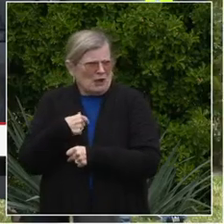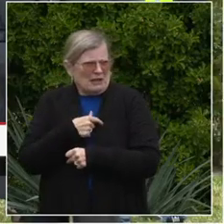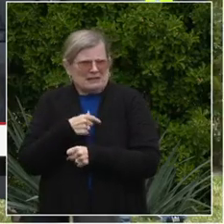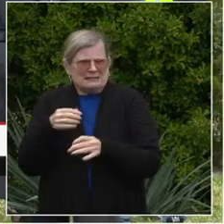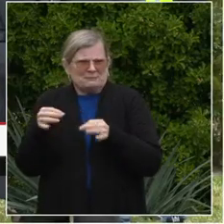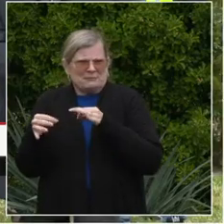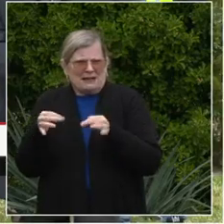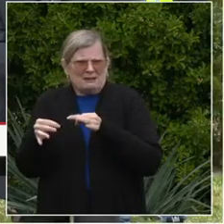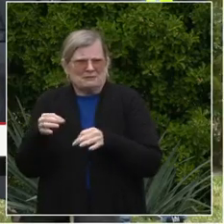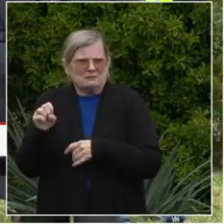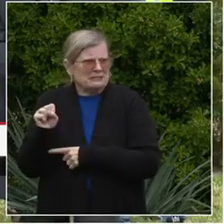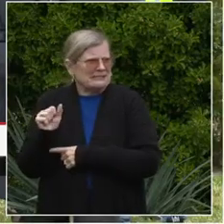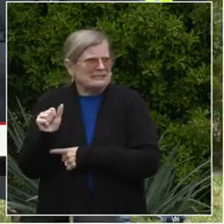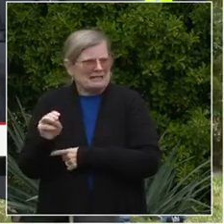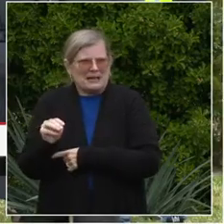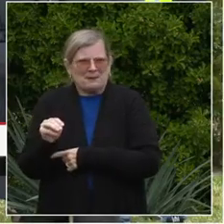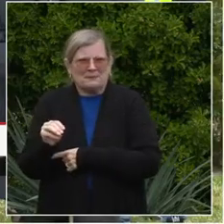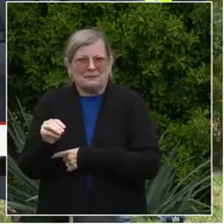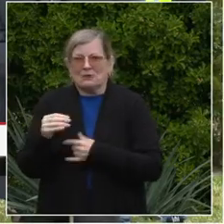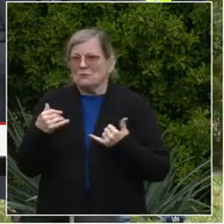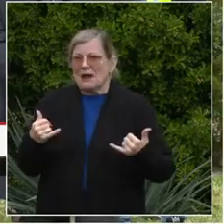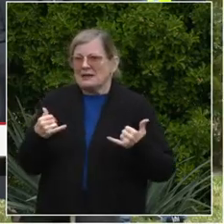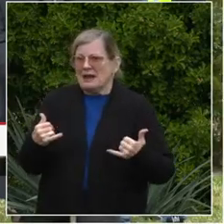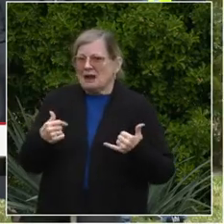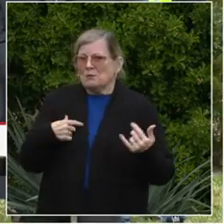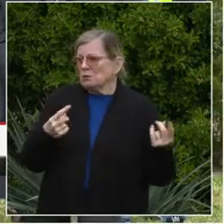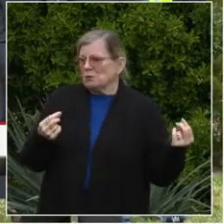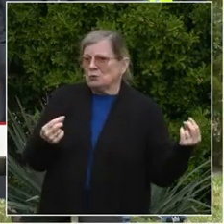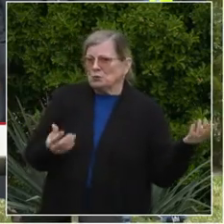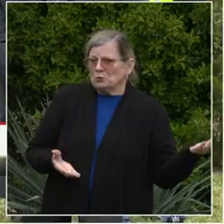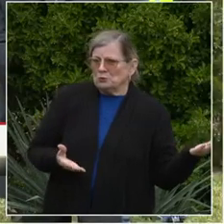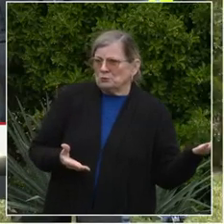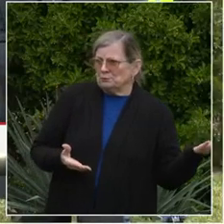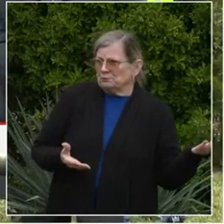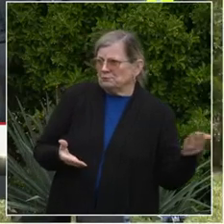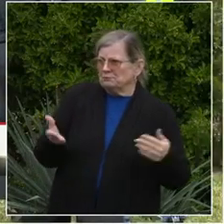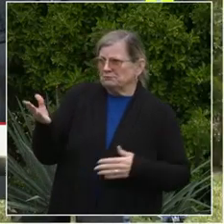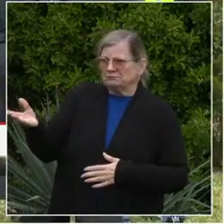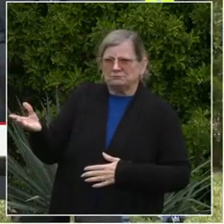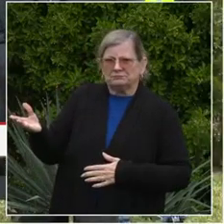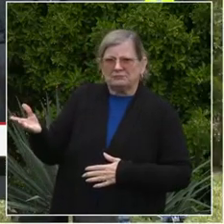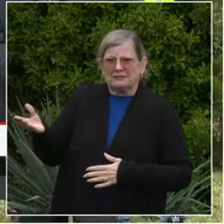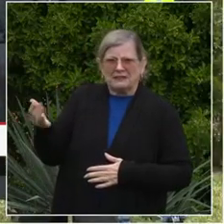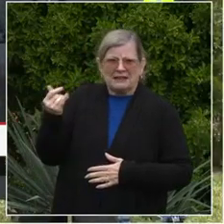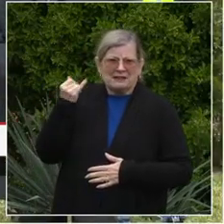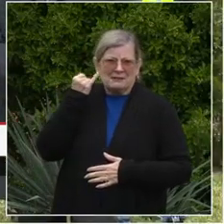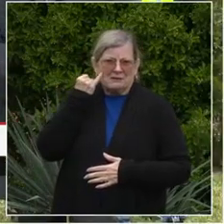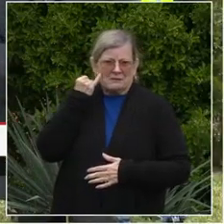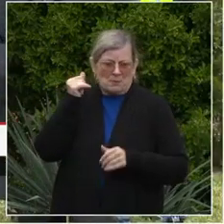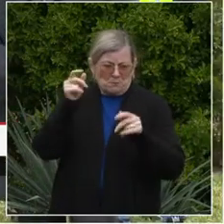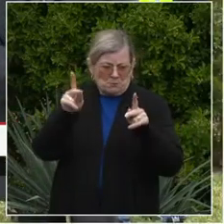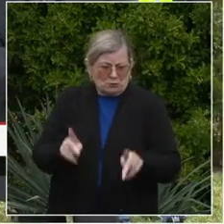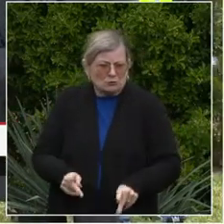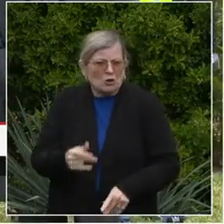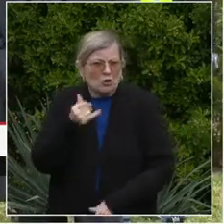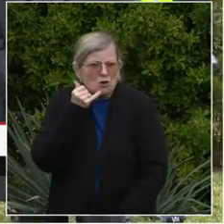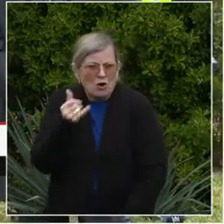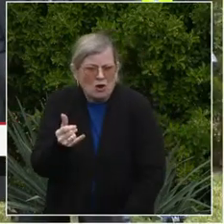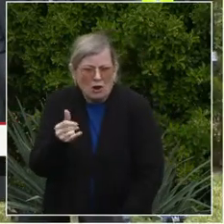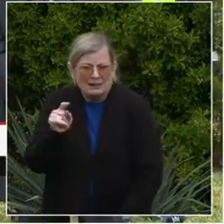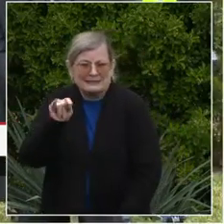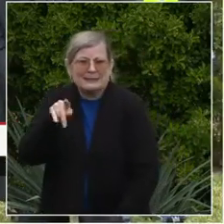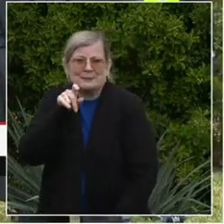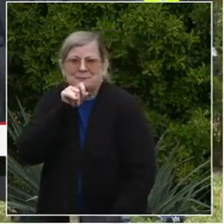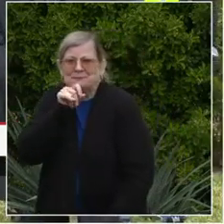to you, Sam. So right now, what we're going to be doing, right? if a resident calls in a tip, right, for any